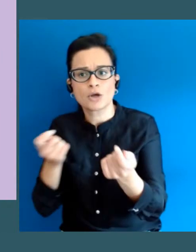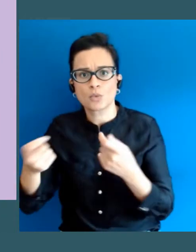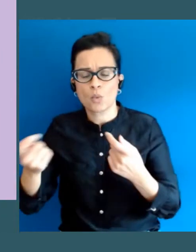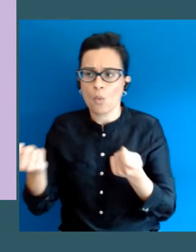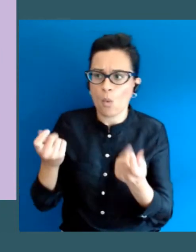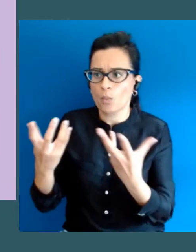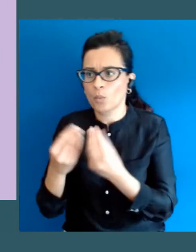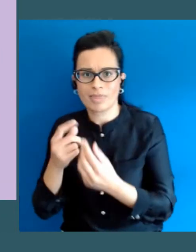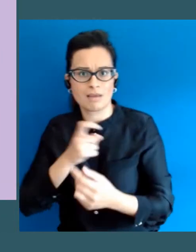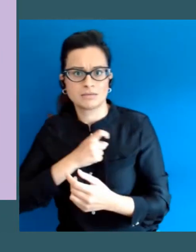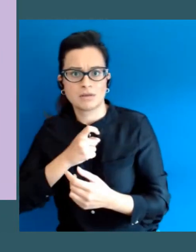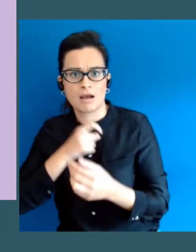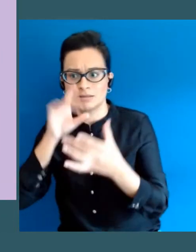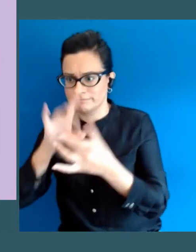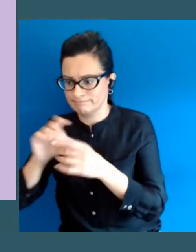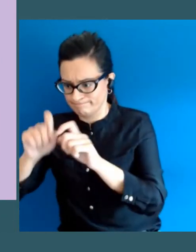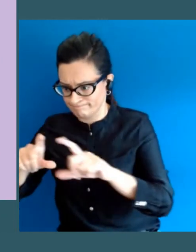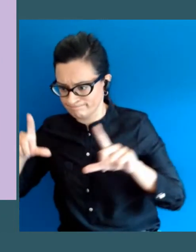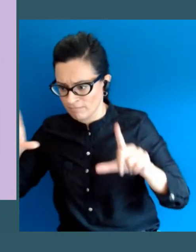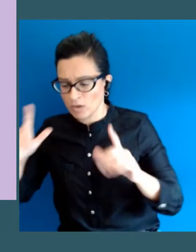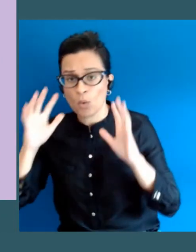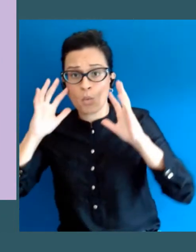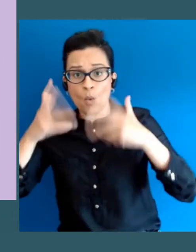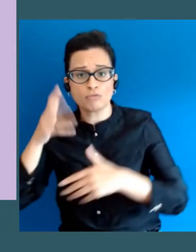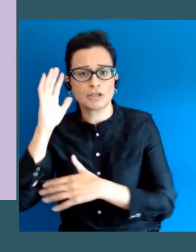goes into some of this in more detail.